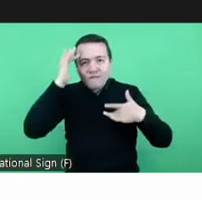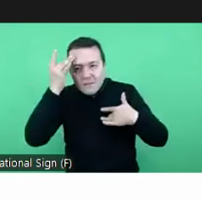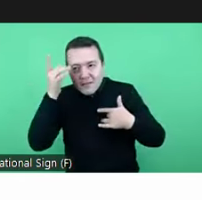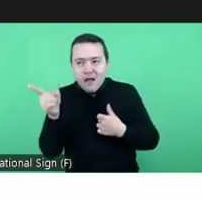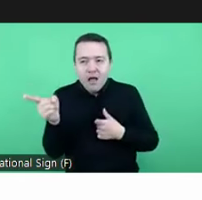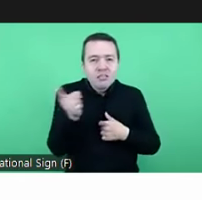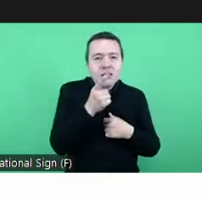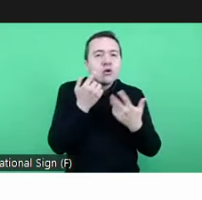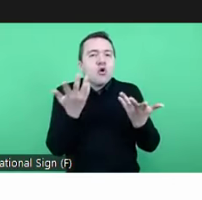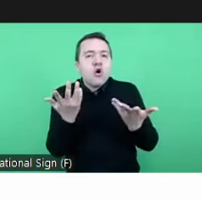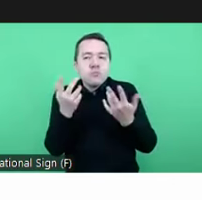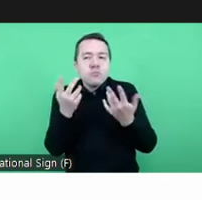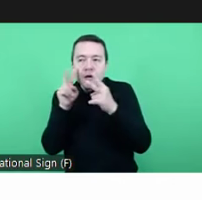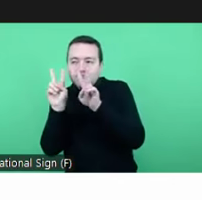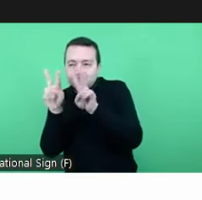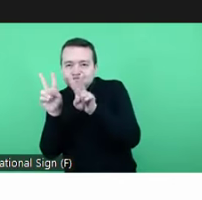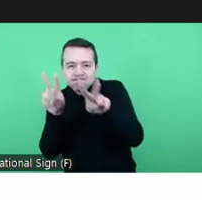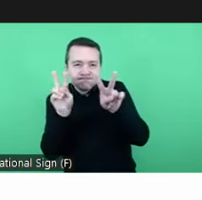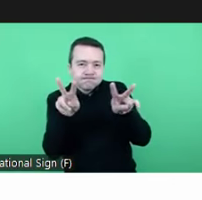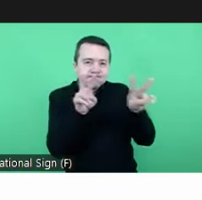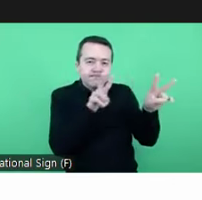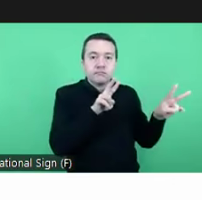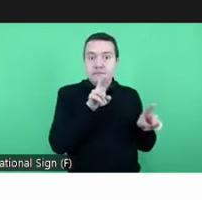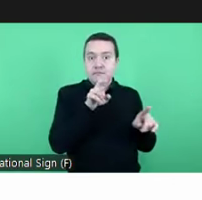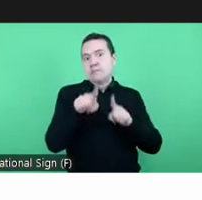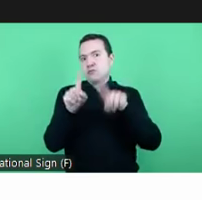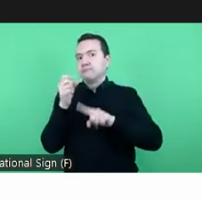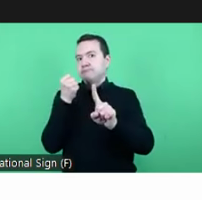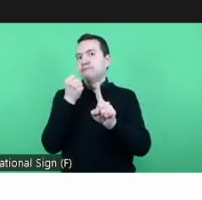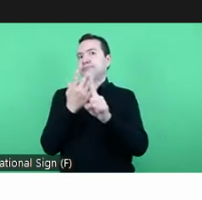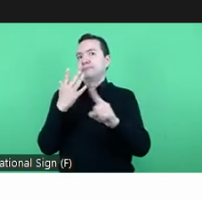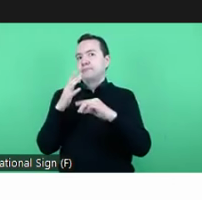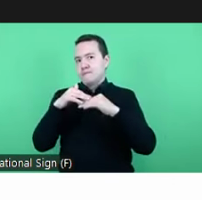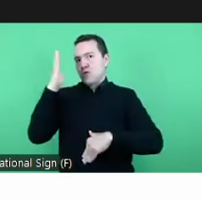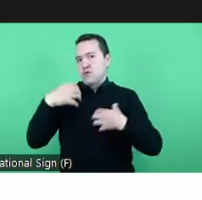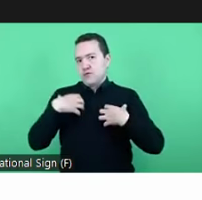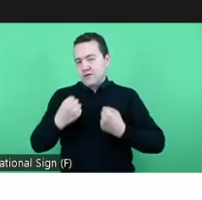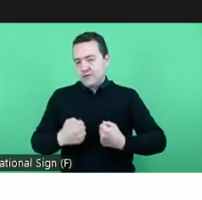and those that are considered of high impact to health.